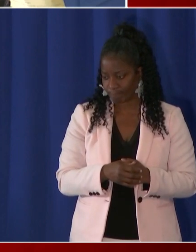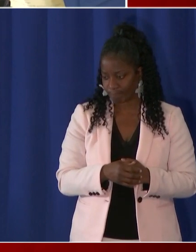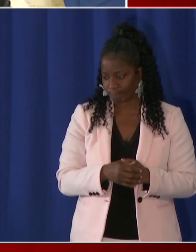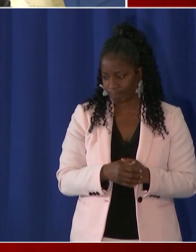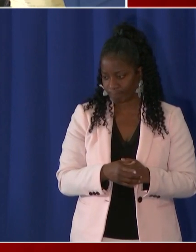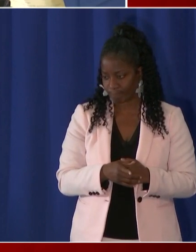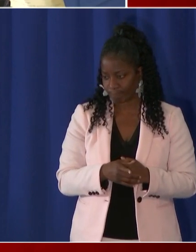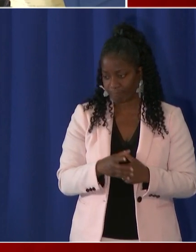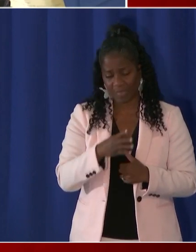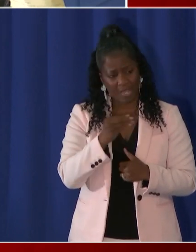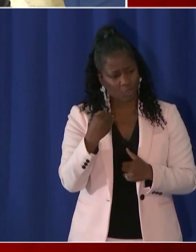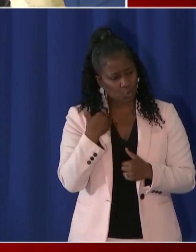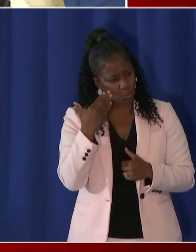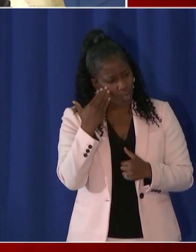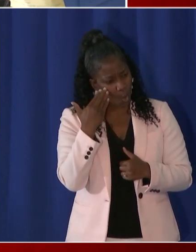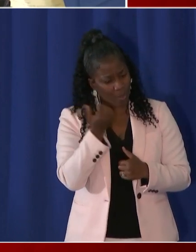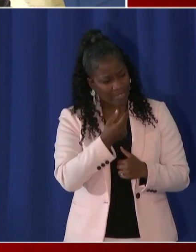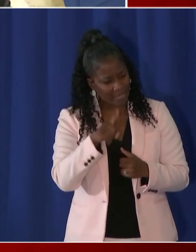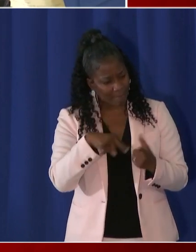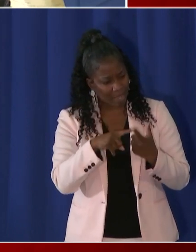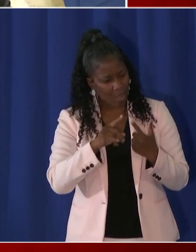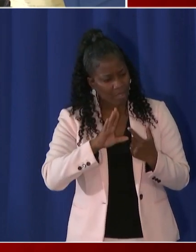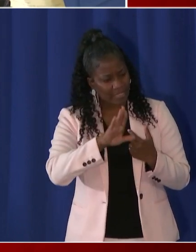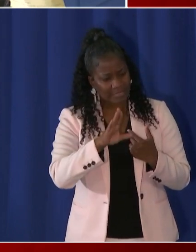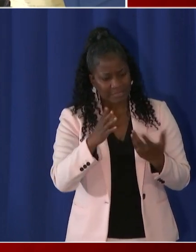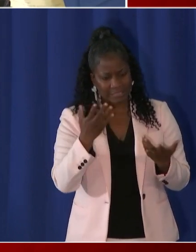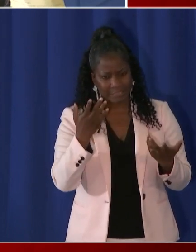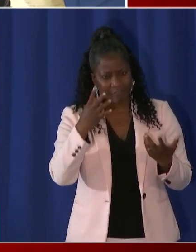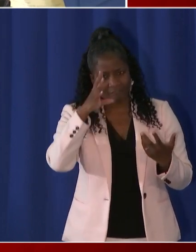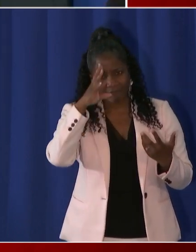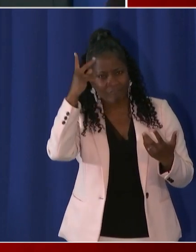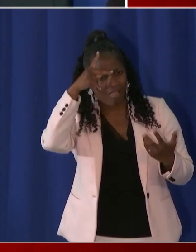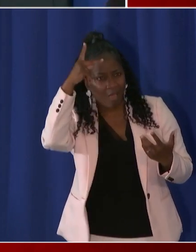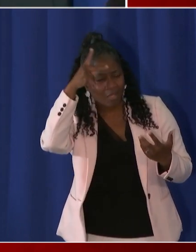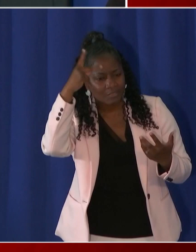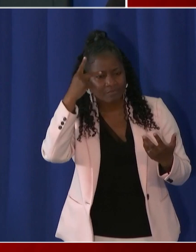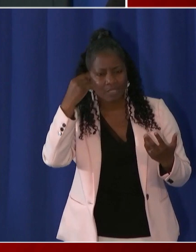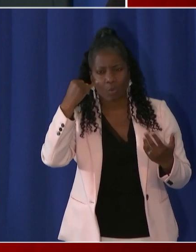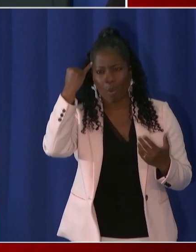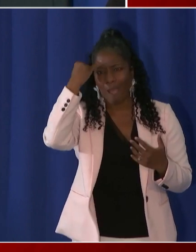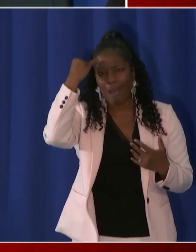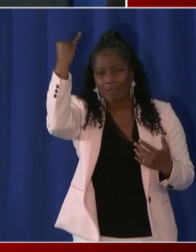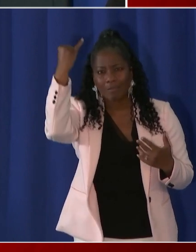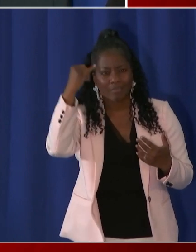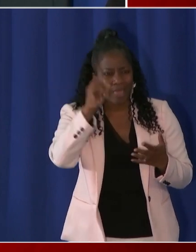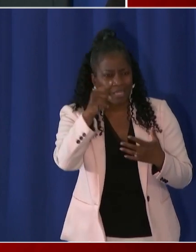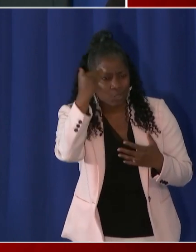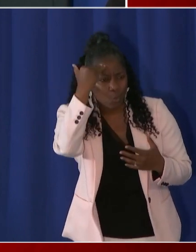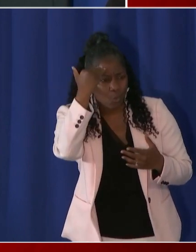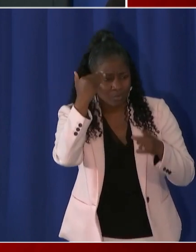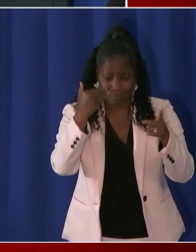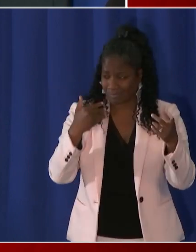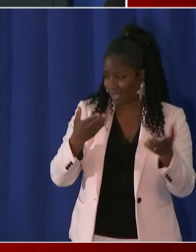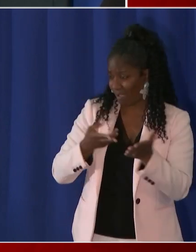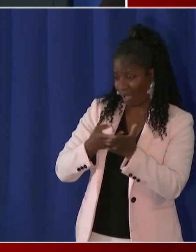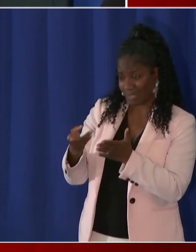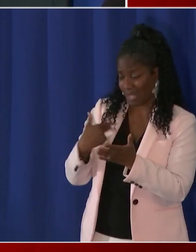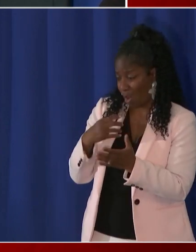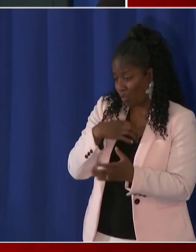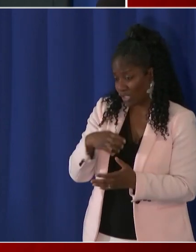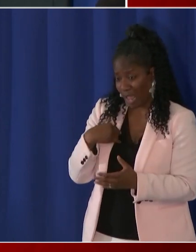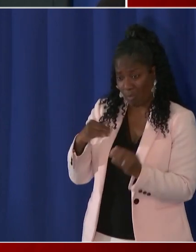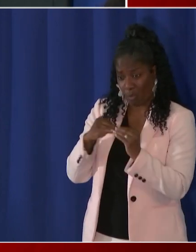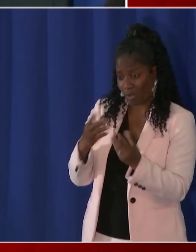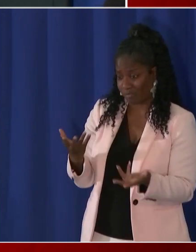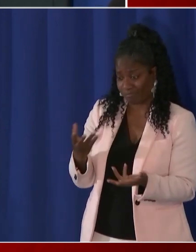Okay. And do you know anything about any sort of ideology that he espoused, or? I honestly, I wish I had